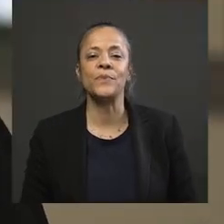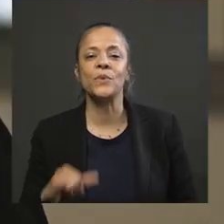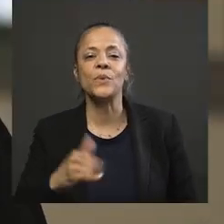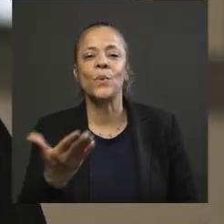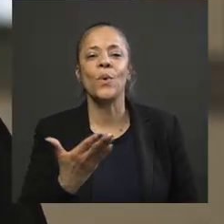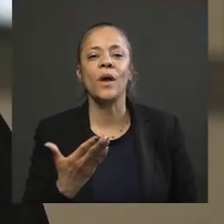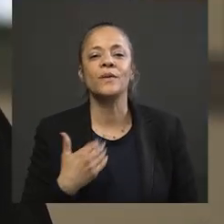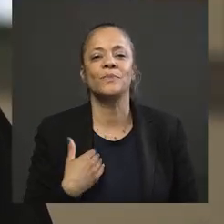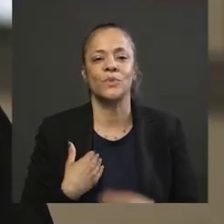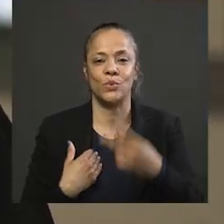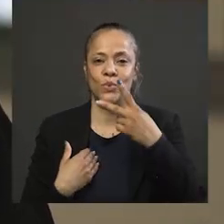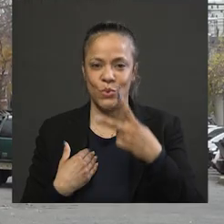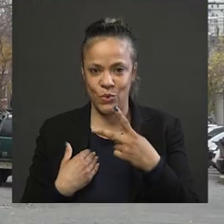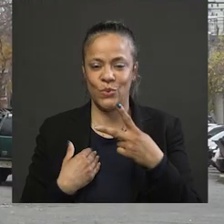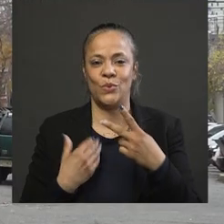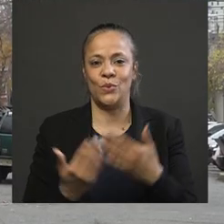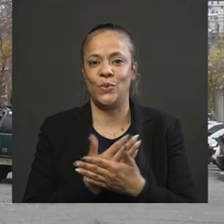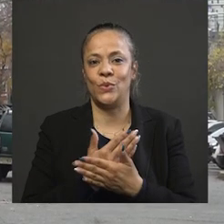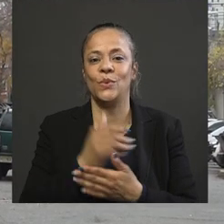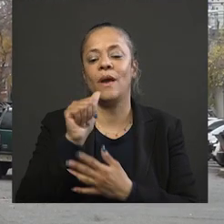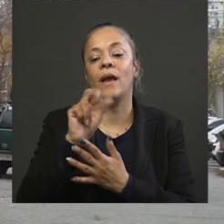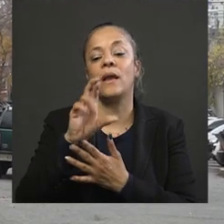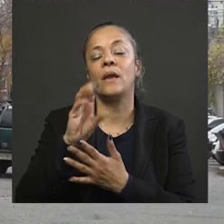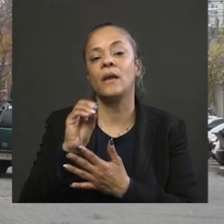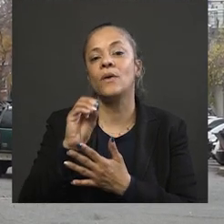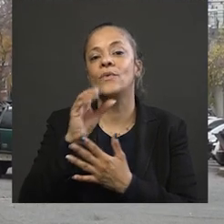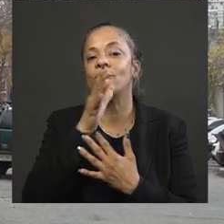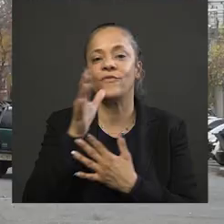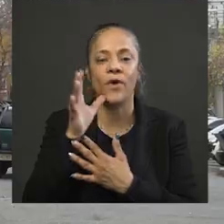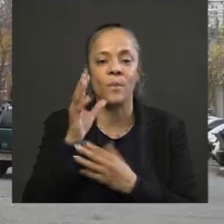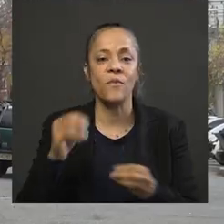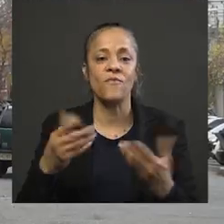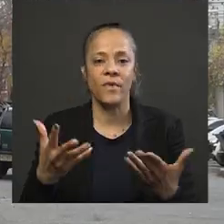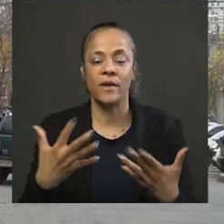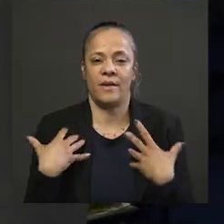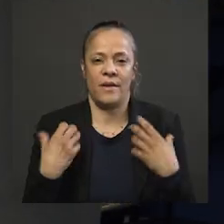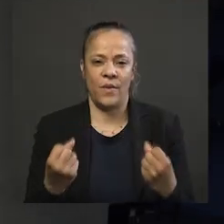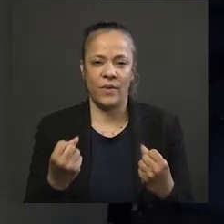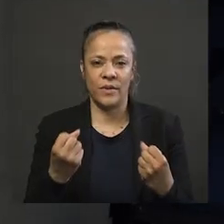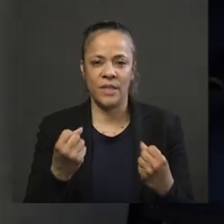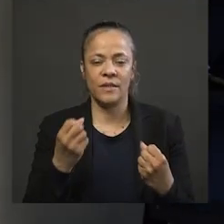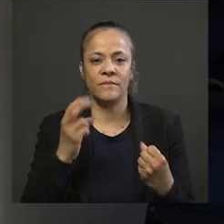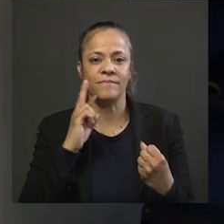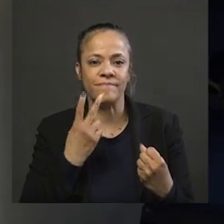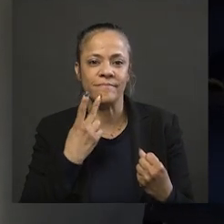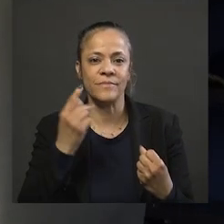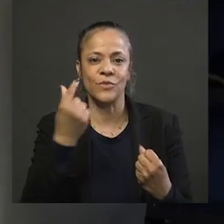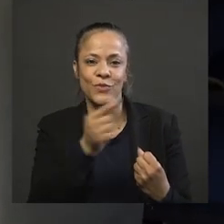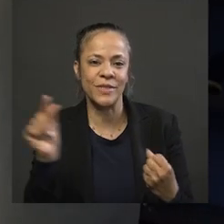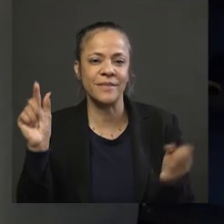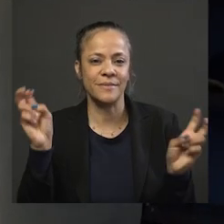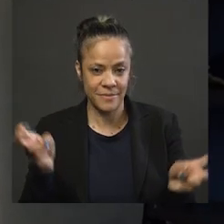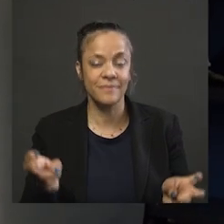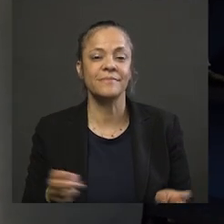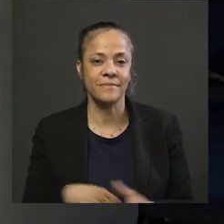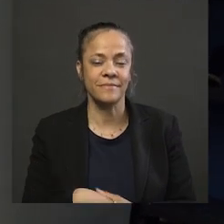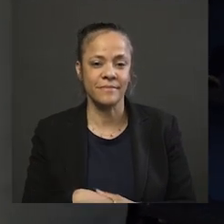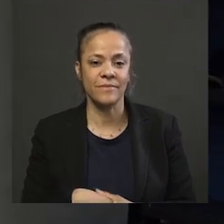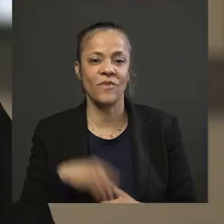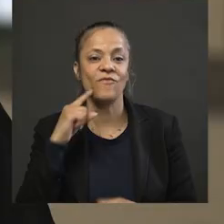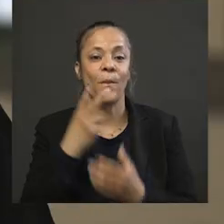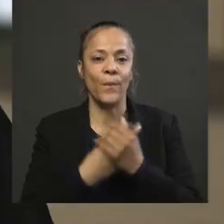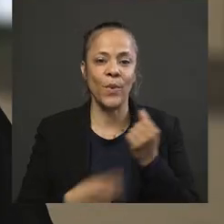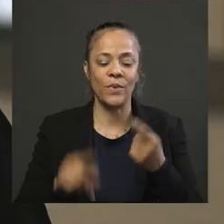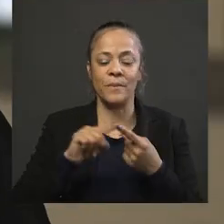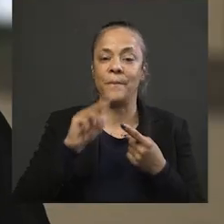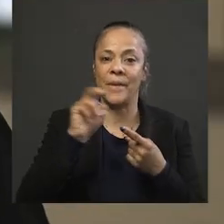welcome two new Aero Farms this year, which provide healthy greens to residents of both Marion Gardens and Curry's Woods. And we're